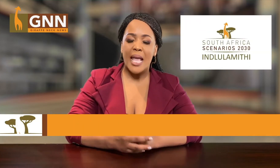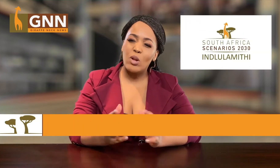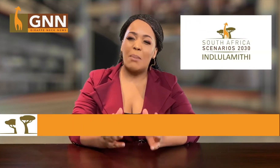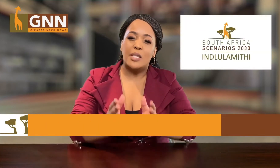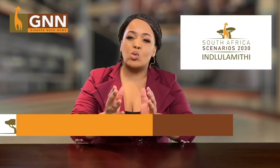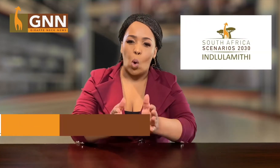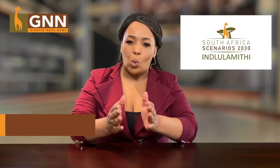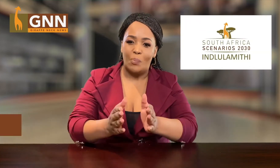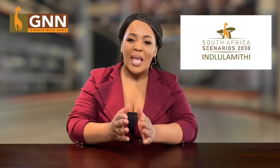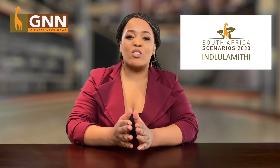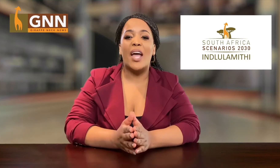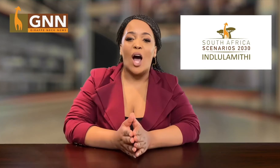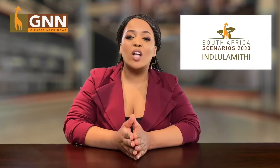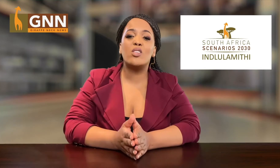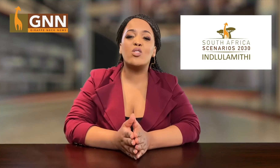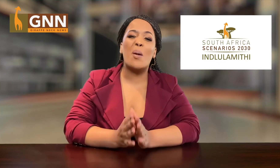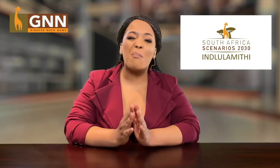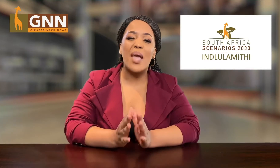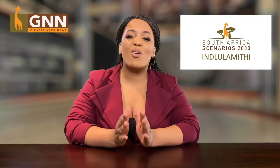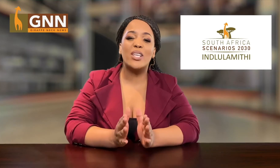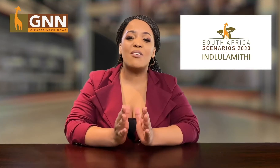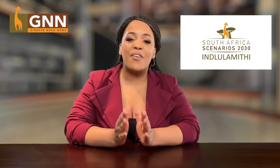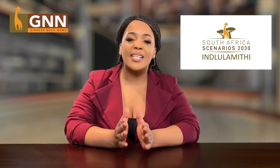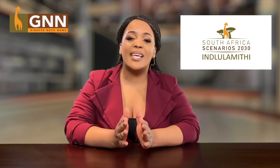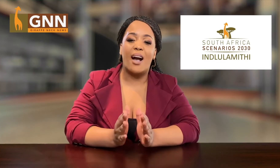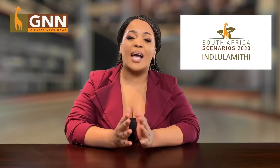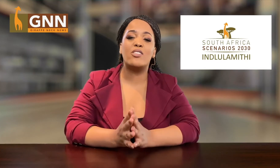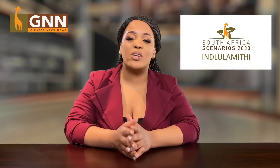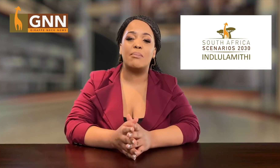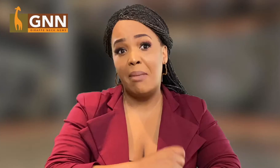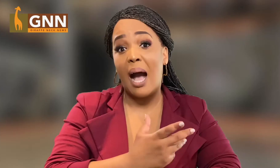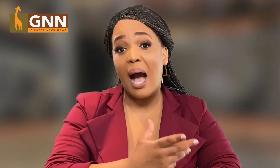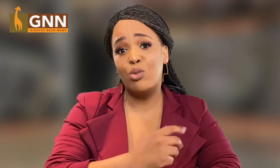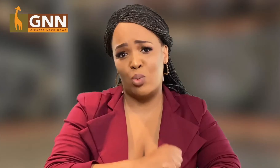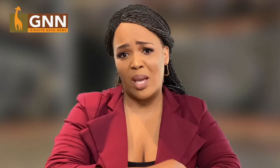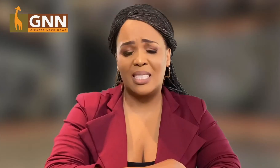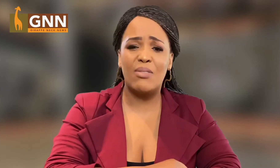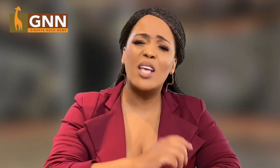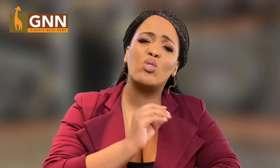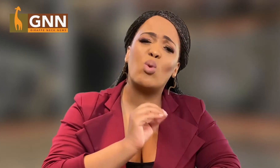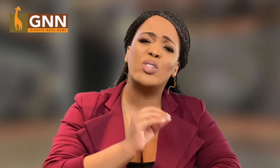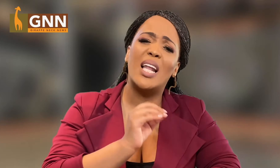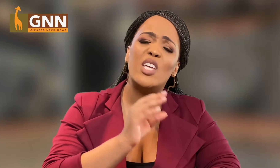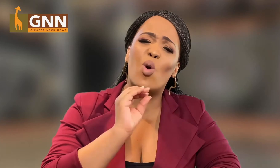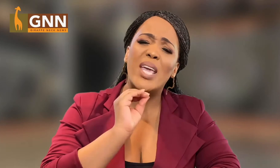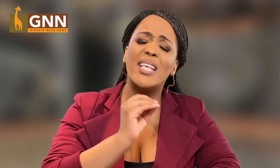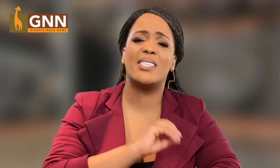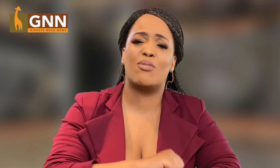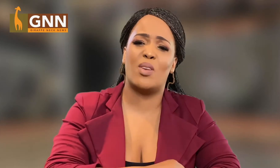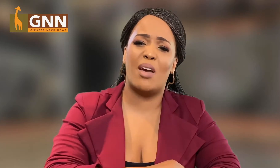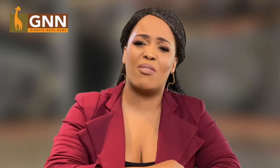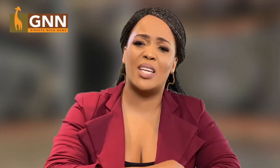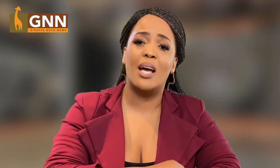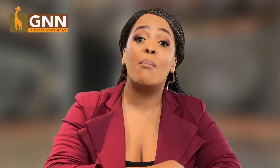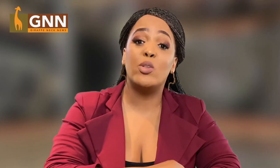Scenarios. Indlulamithi's goal is to find answers to the big question facing our country. How do we achieve a socially